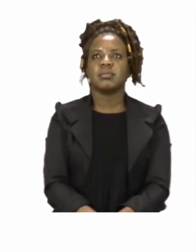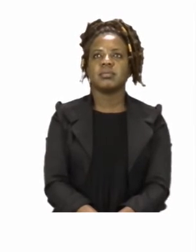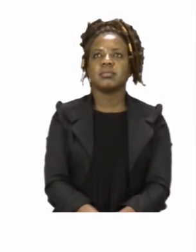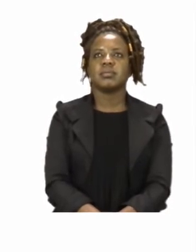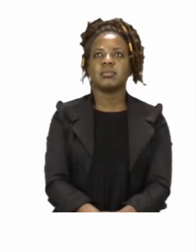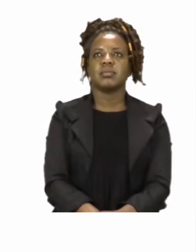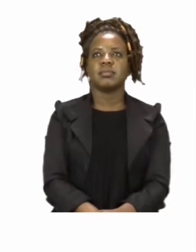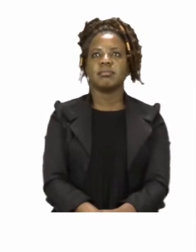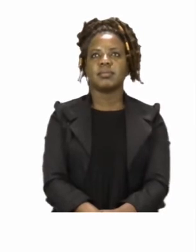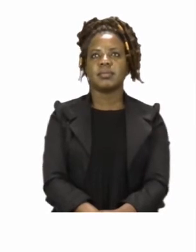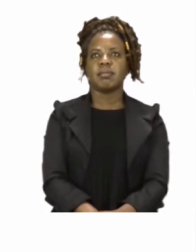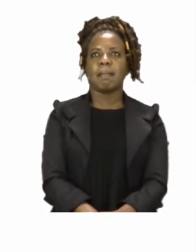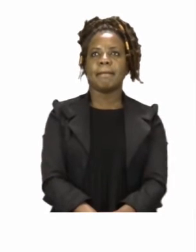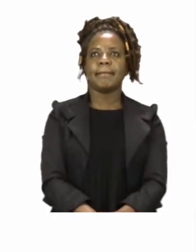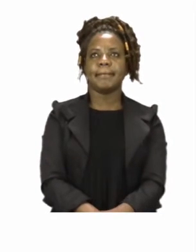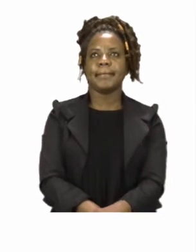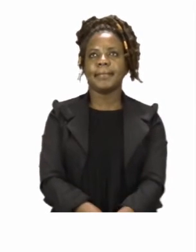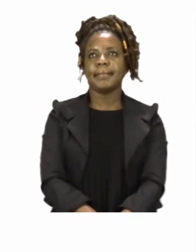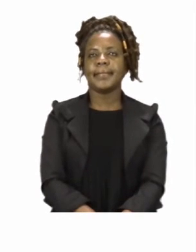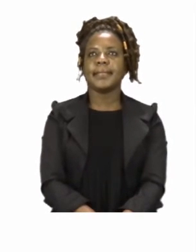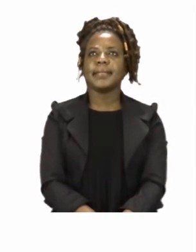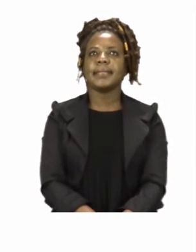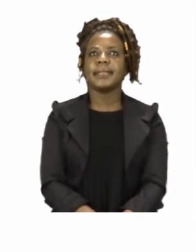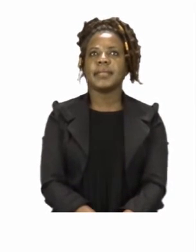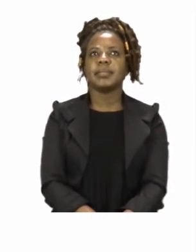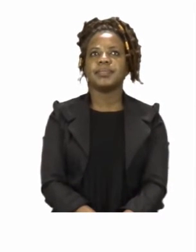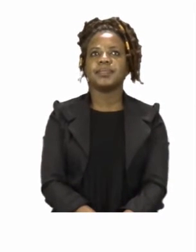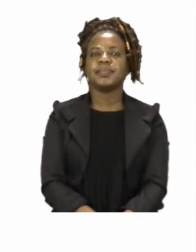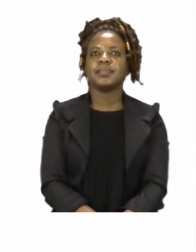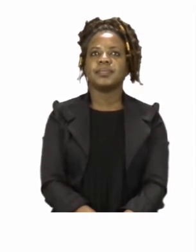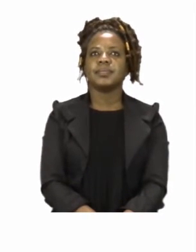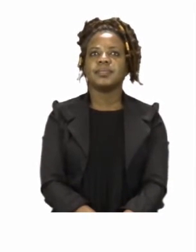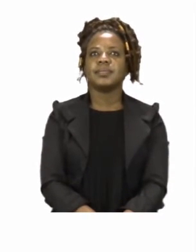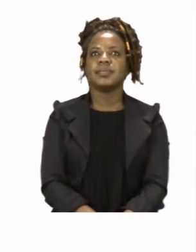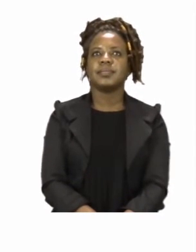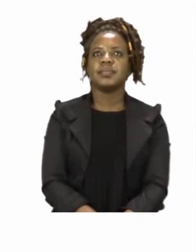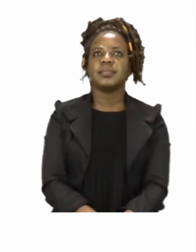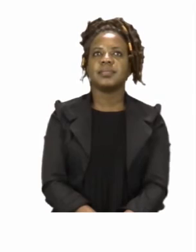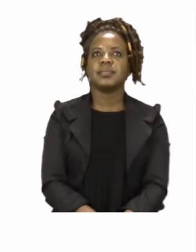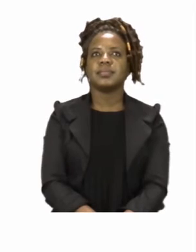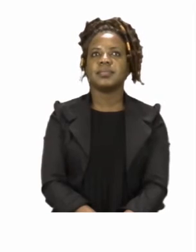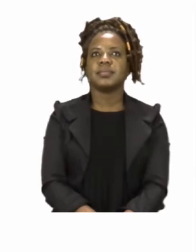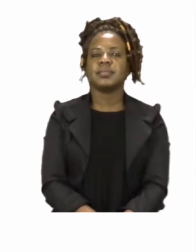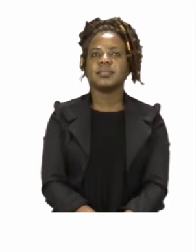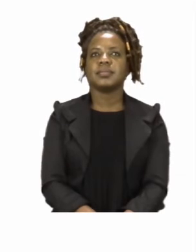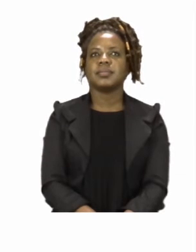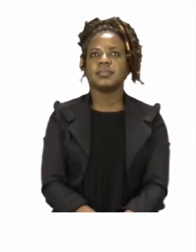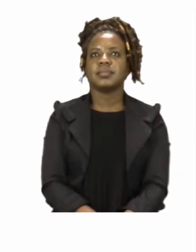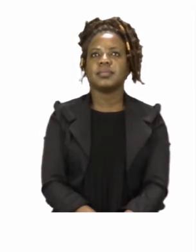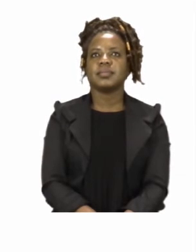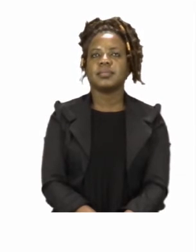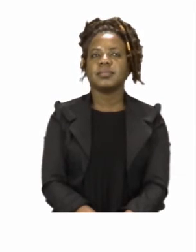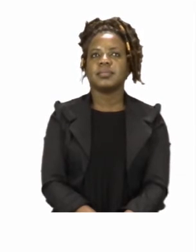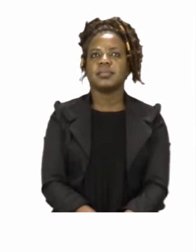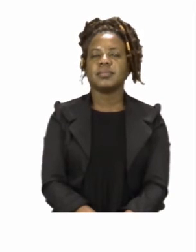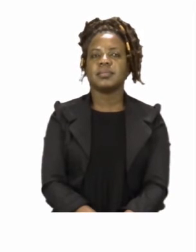sing the words in the box write them under the correct number of syllables